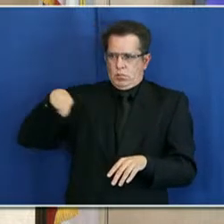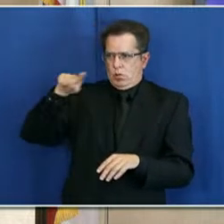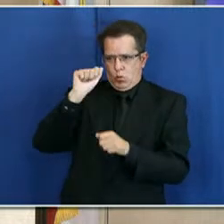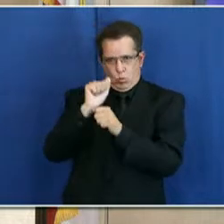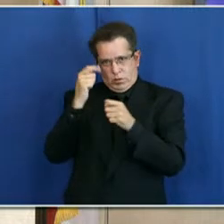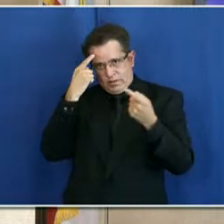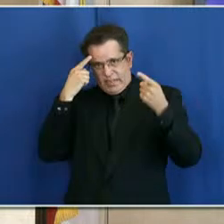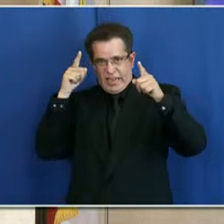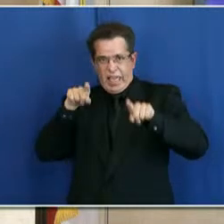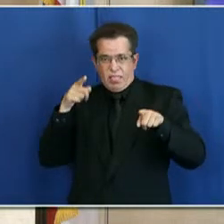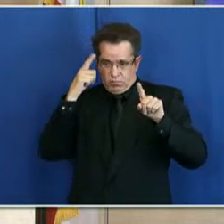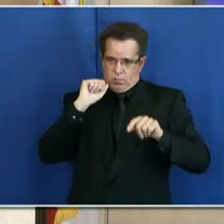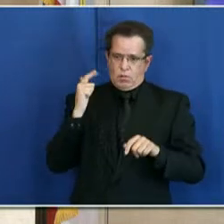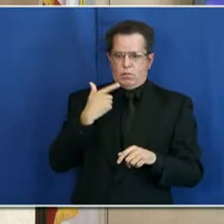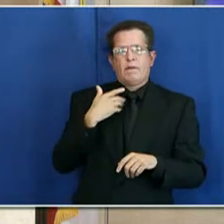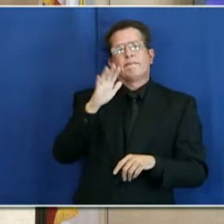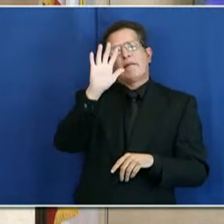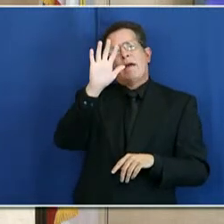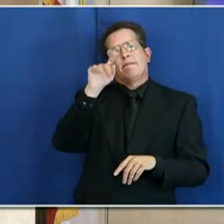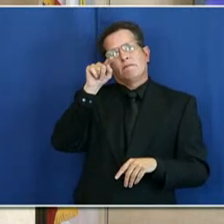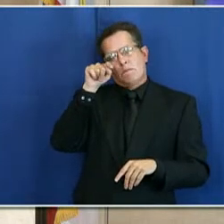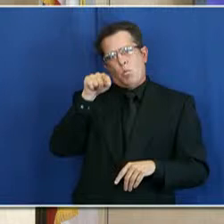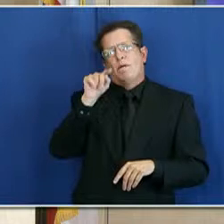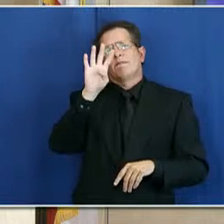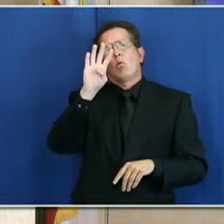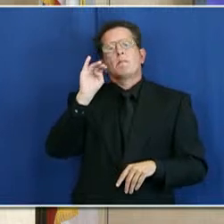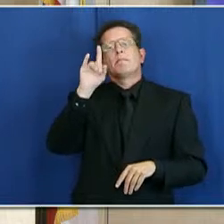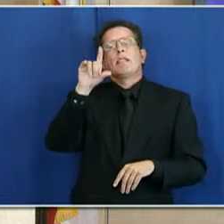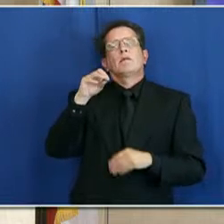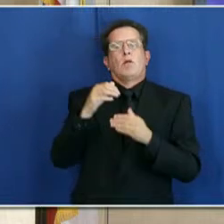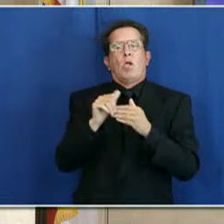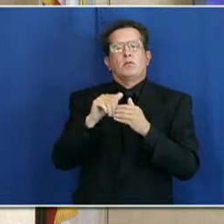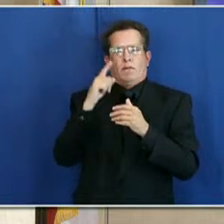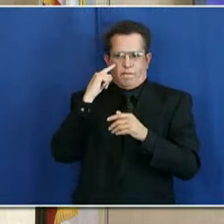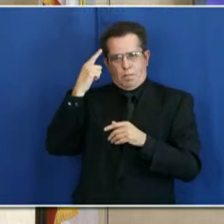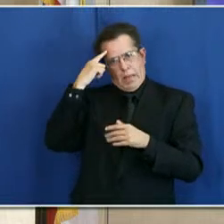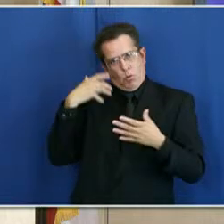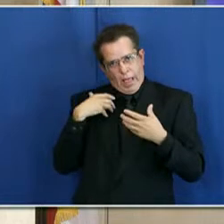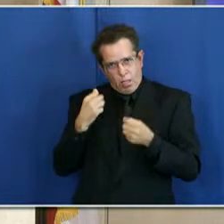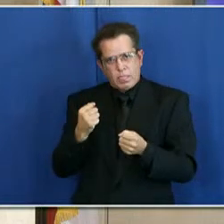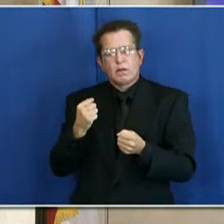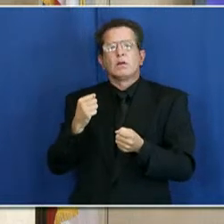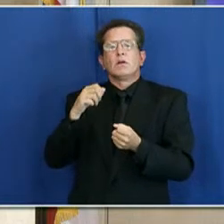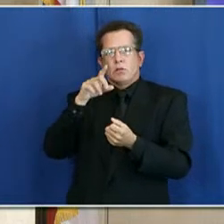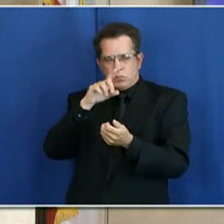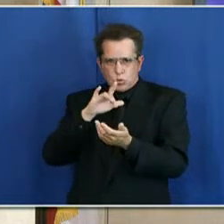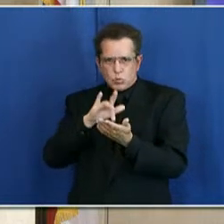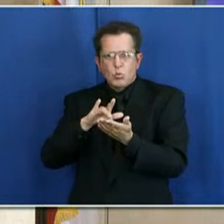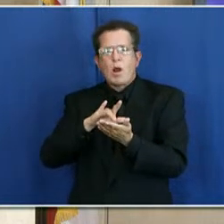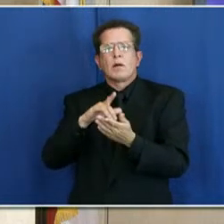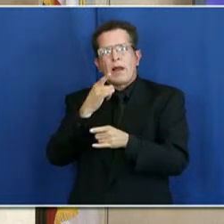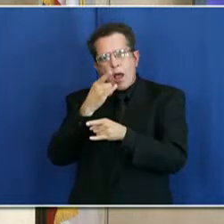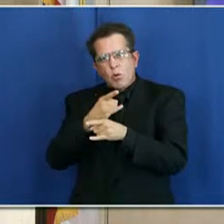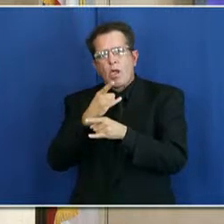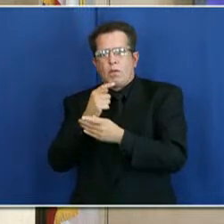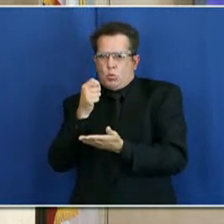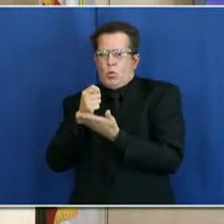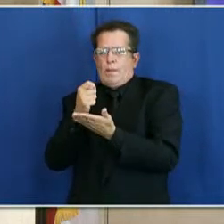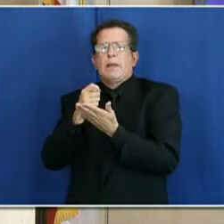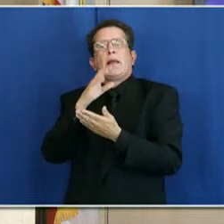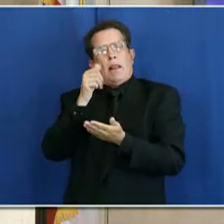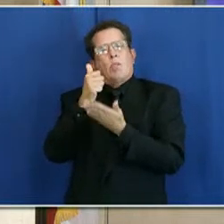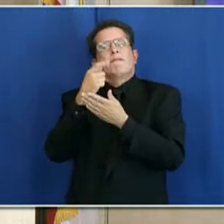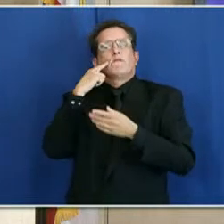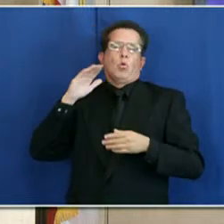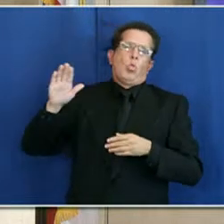The county is allocating $5.4 million to provide mental health and drug treatment services for individuals who are finding permanent supportive